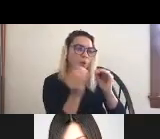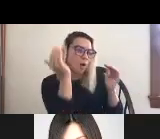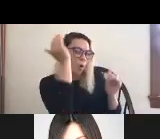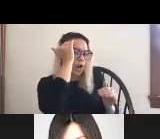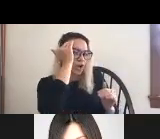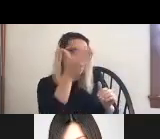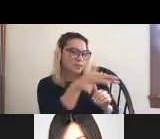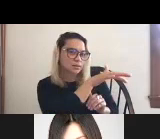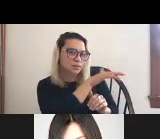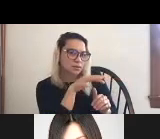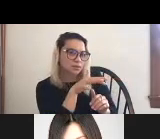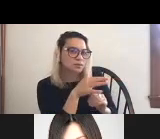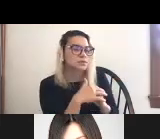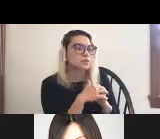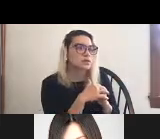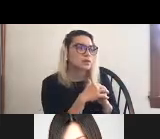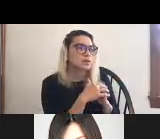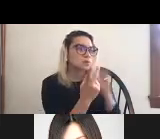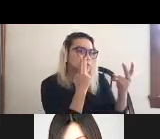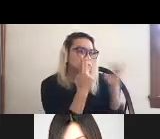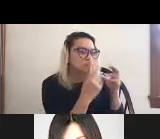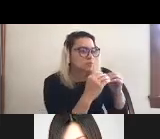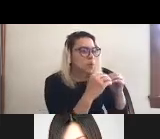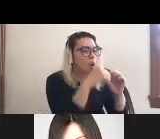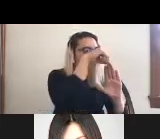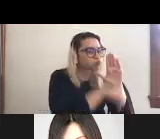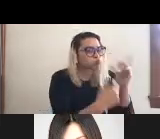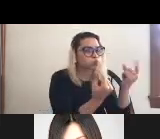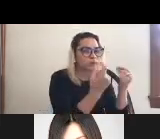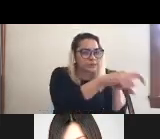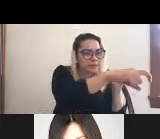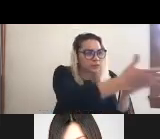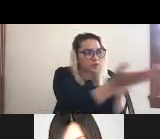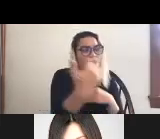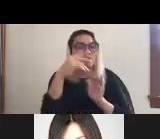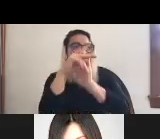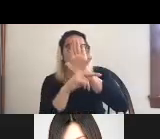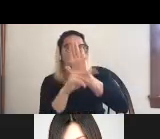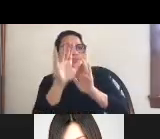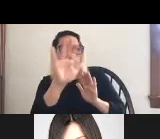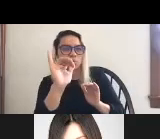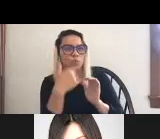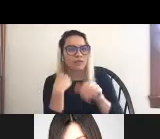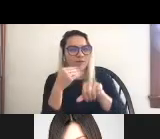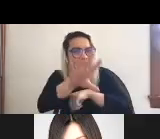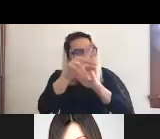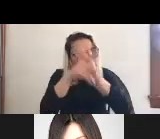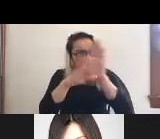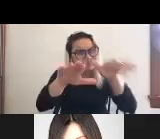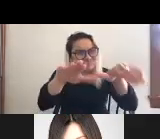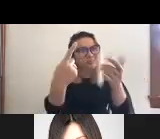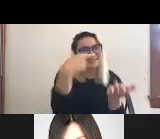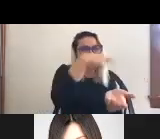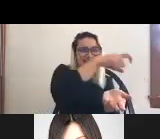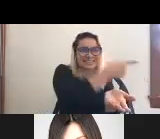impact in policy and legislation and holding folks accountable to get the things done that we actually need